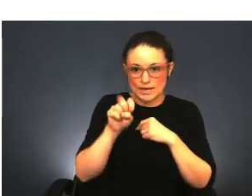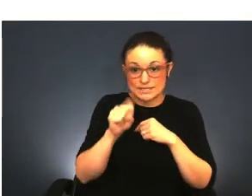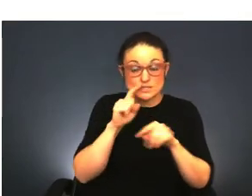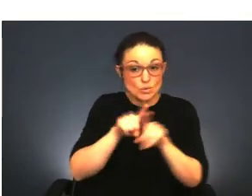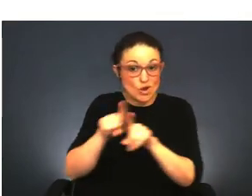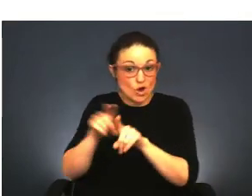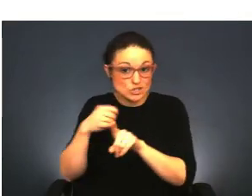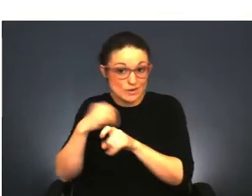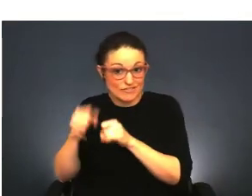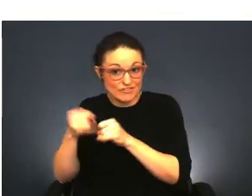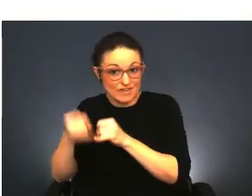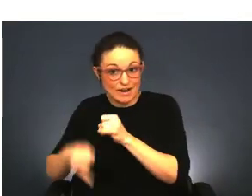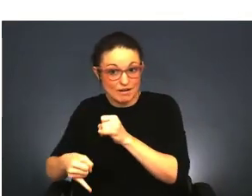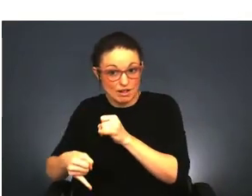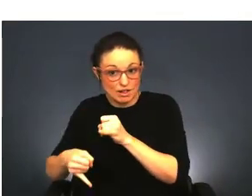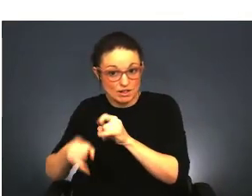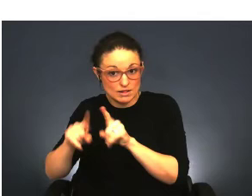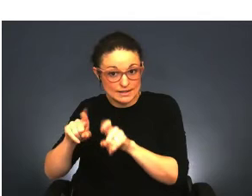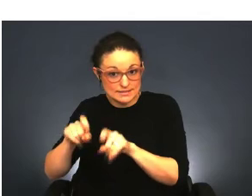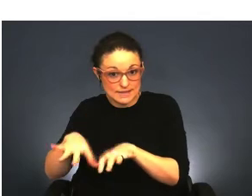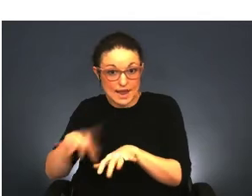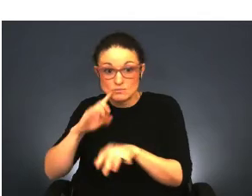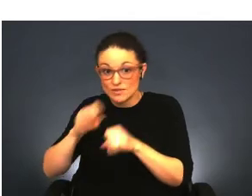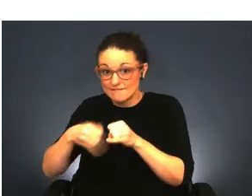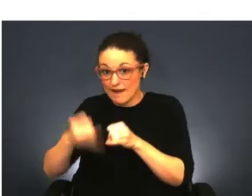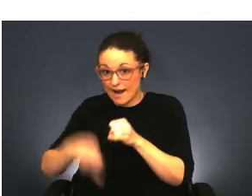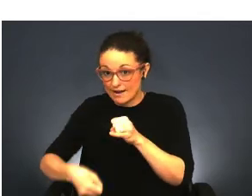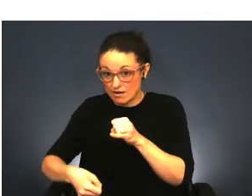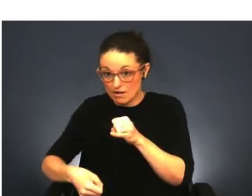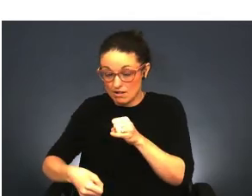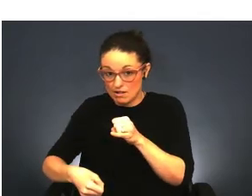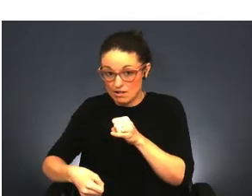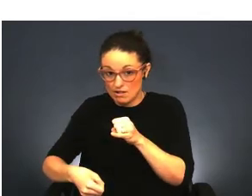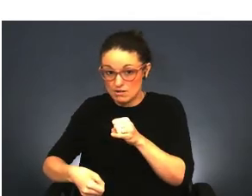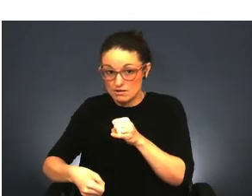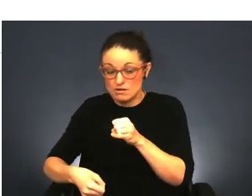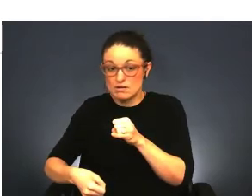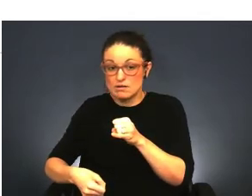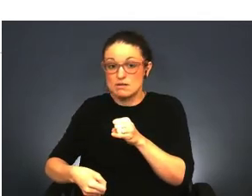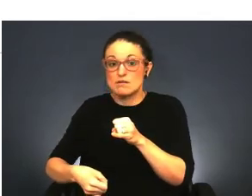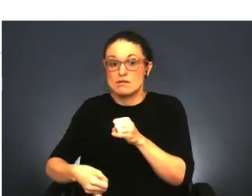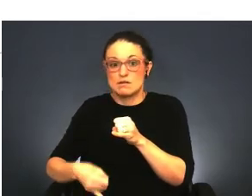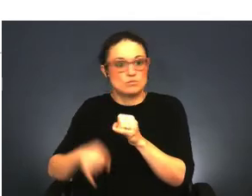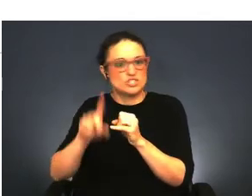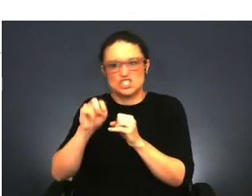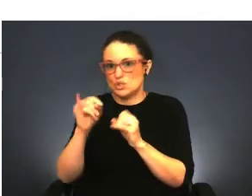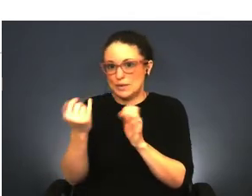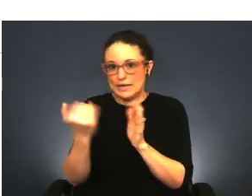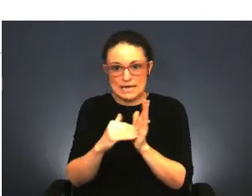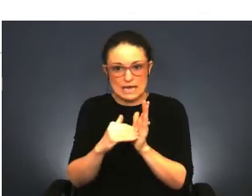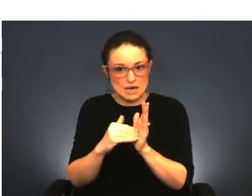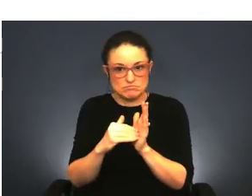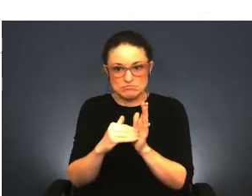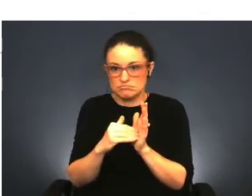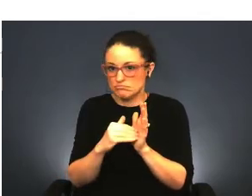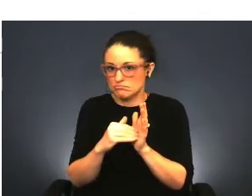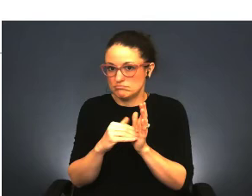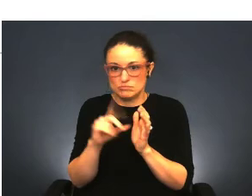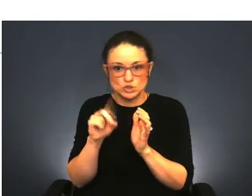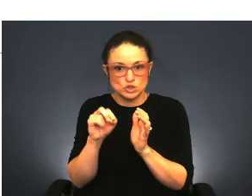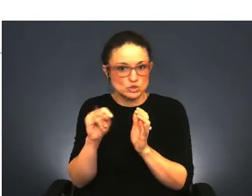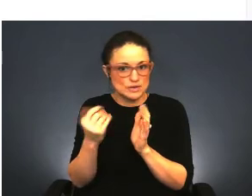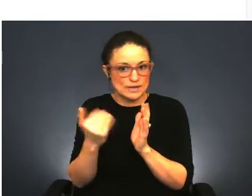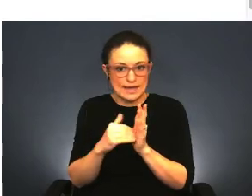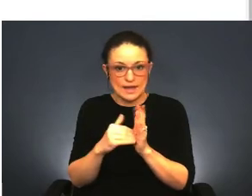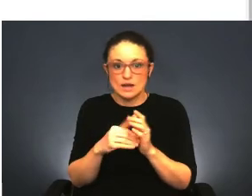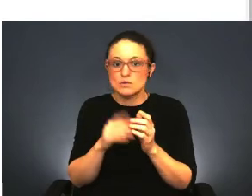exam. So we'll go to the final exam. We'll basically just do this again so that you can see it. We're going to edit